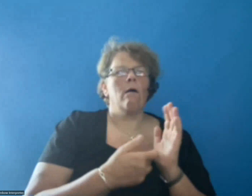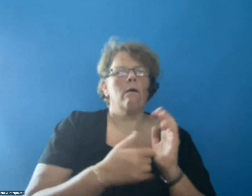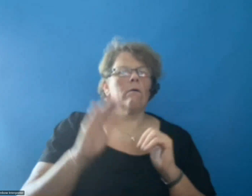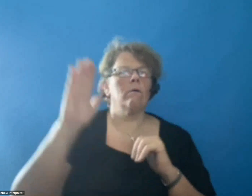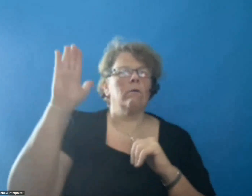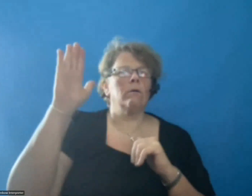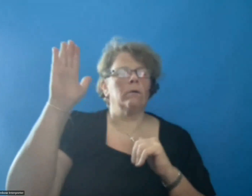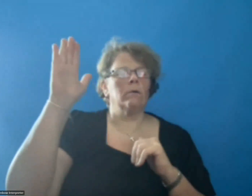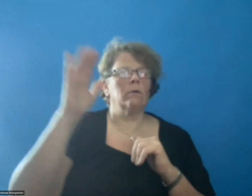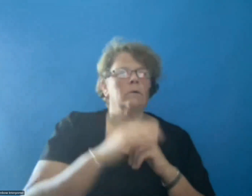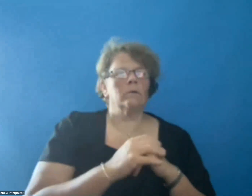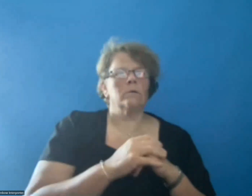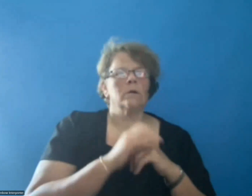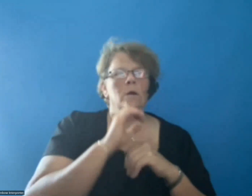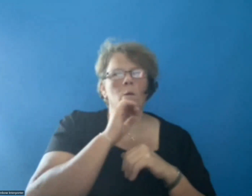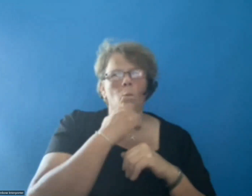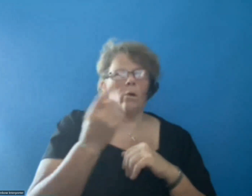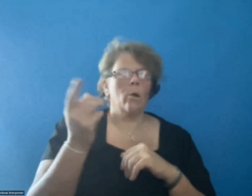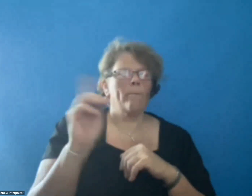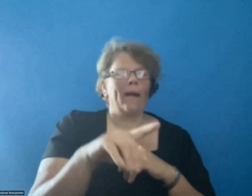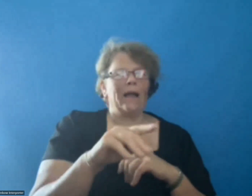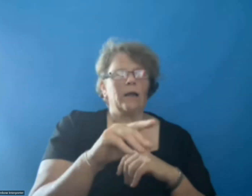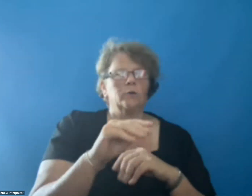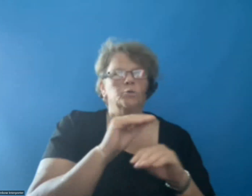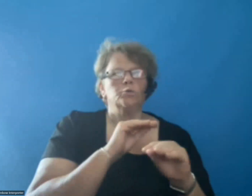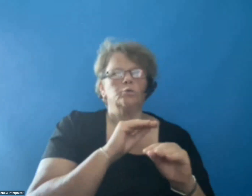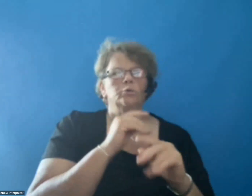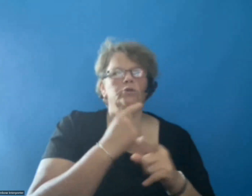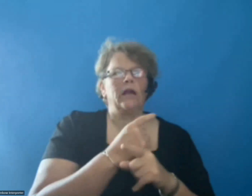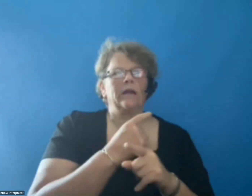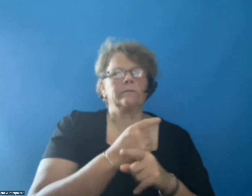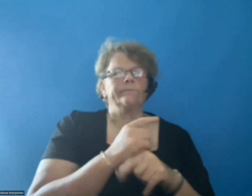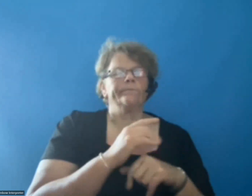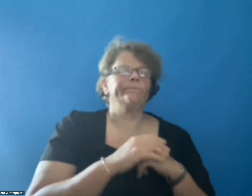right, Peter, and then we'll go back to the chat messages.